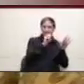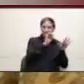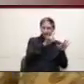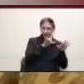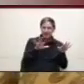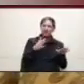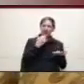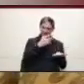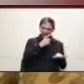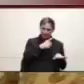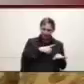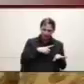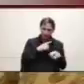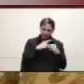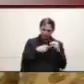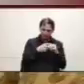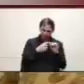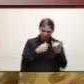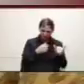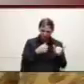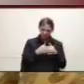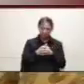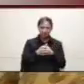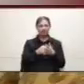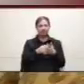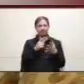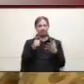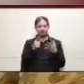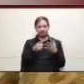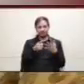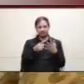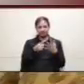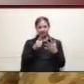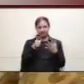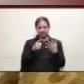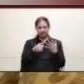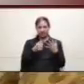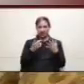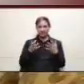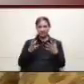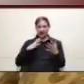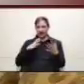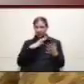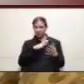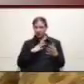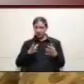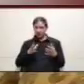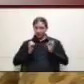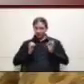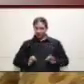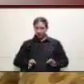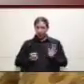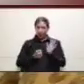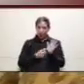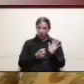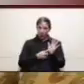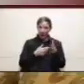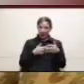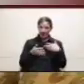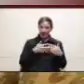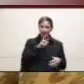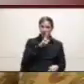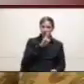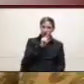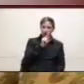please tell me about that 10 million rand? Then also, do you have councillors or officials owing the municipality any rates and taxes